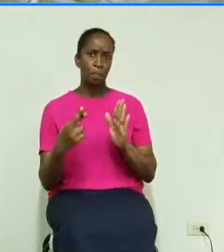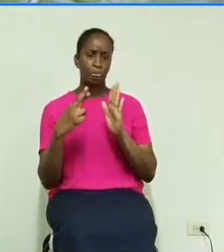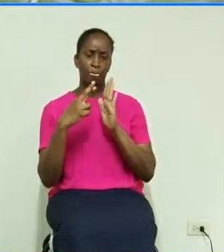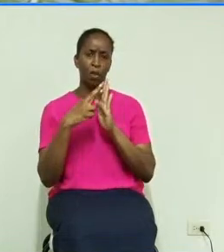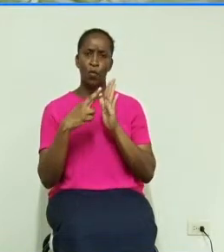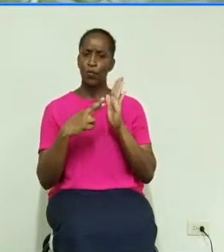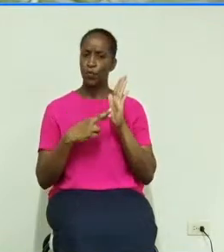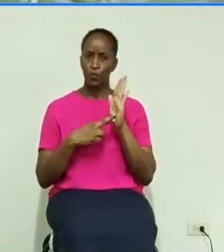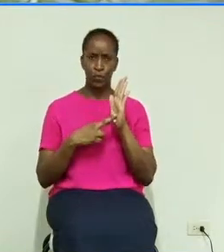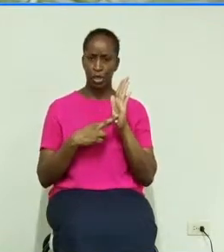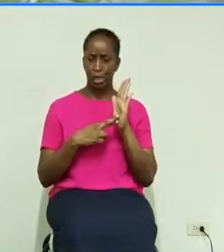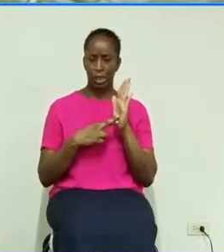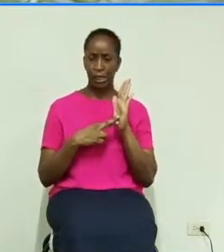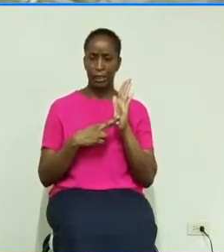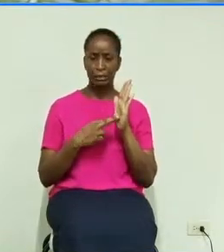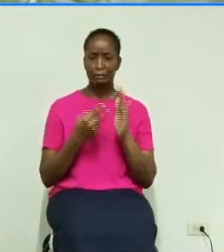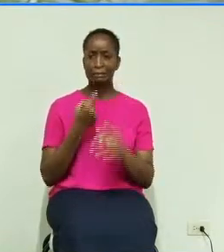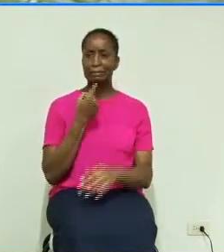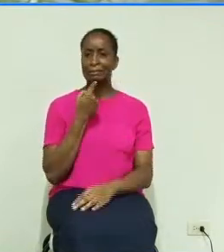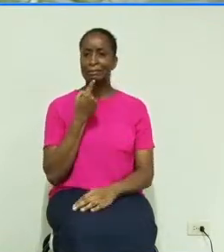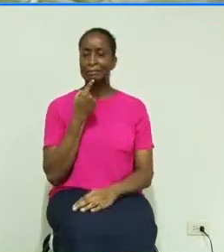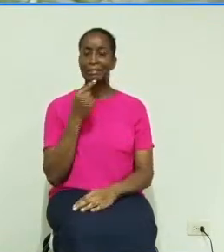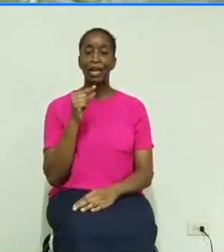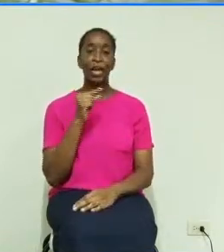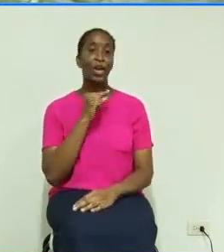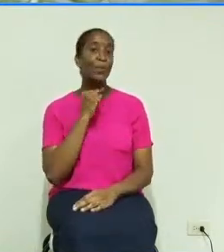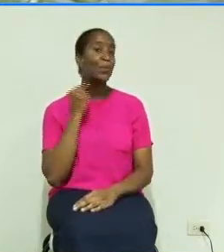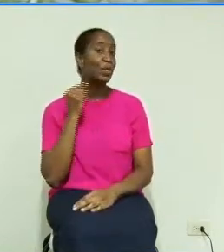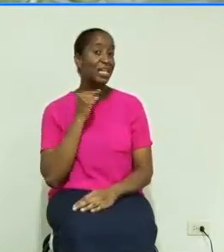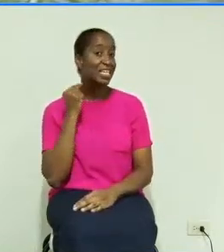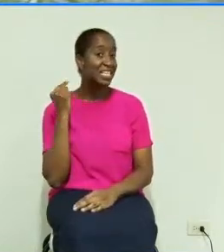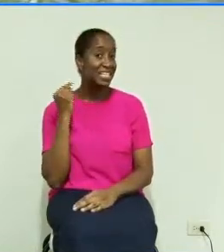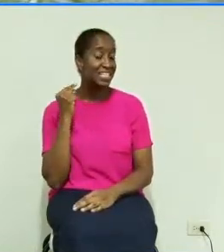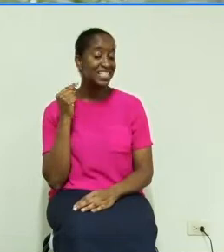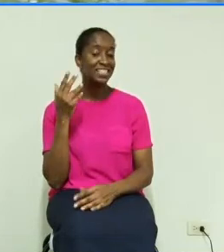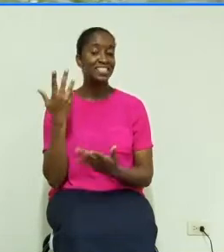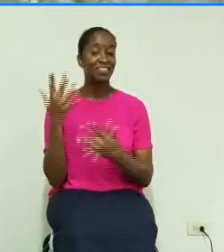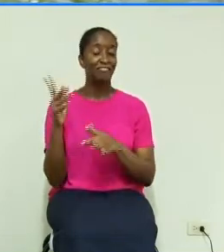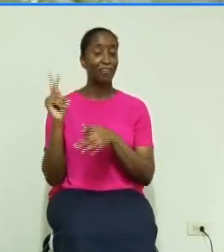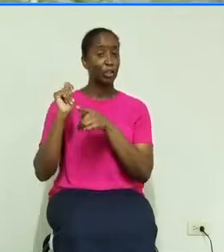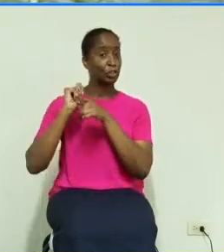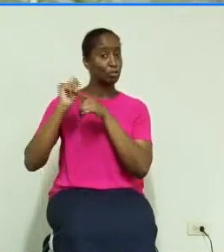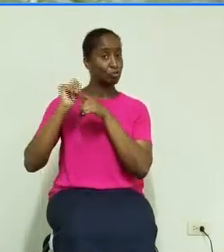or qualified priest. Or even paid? That's the thing.